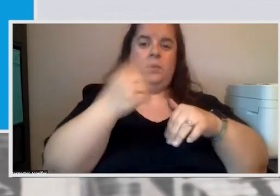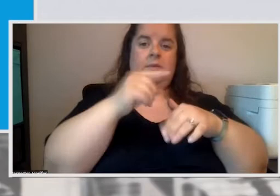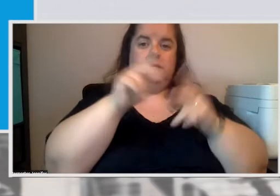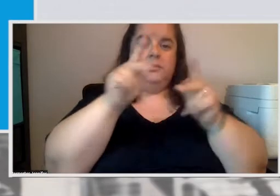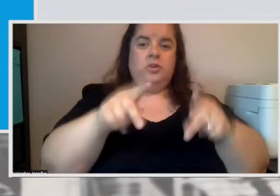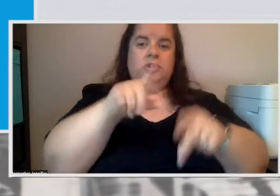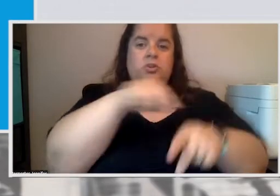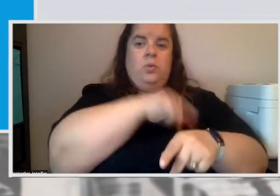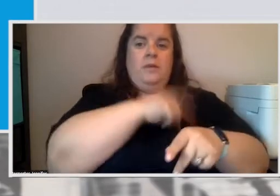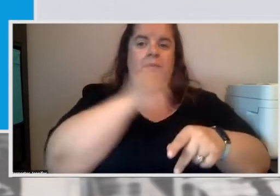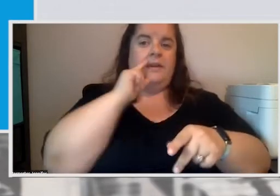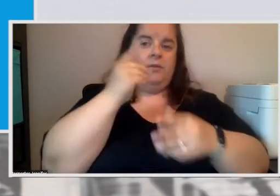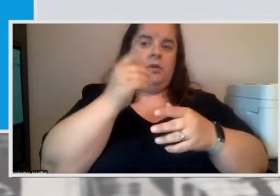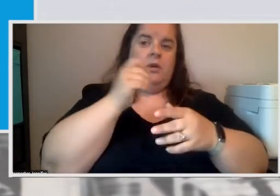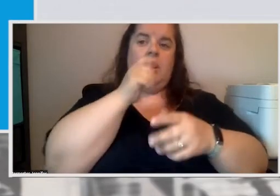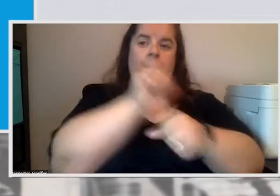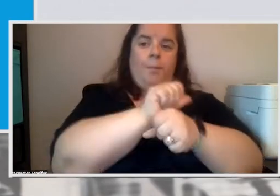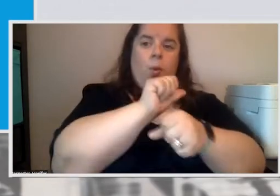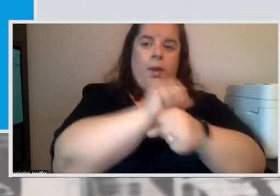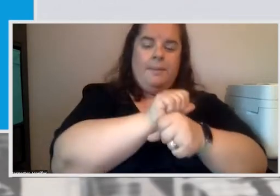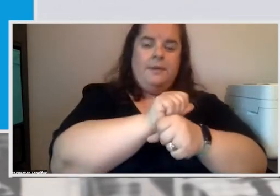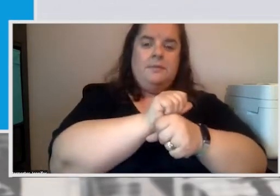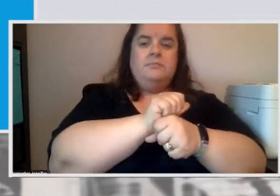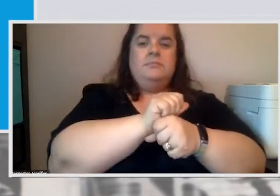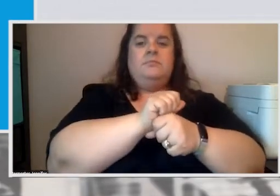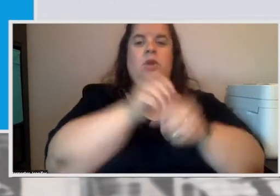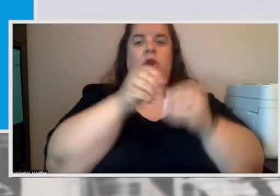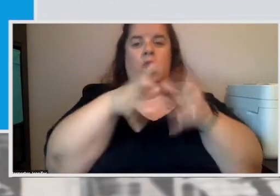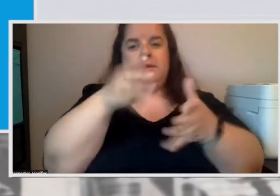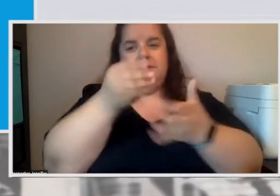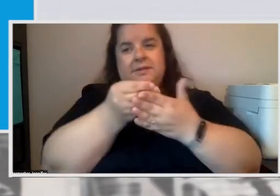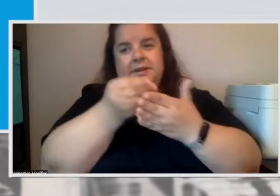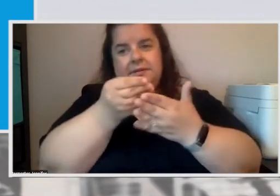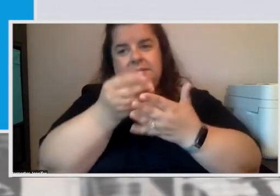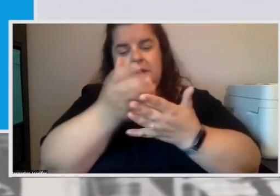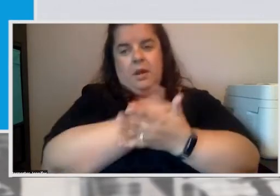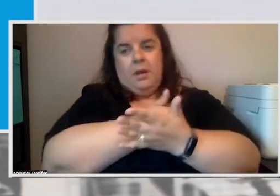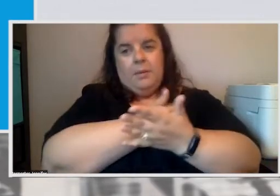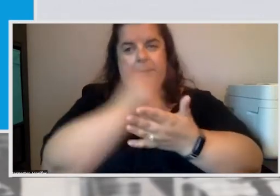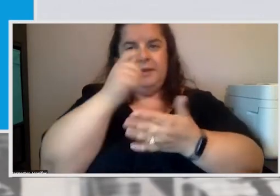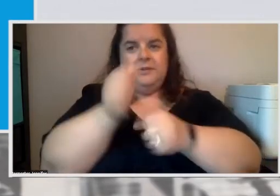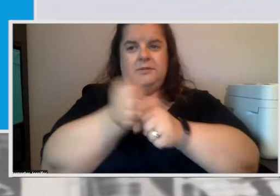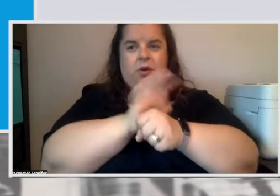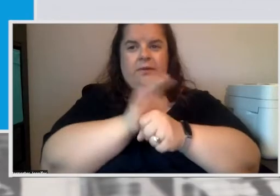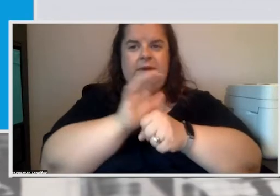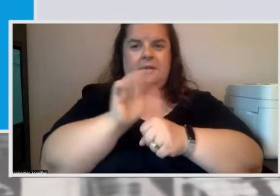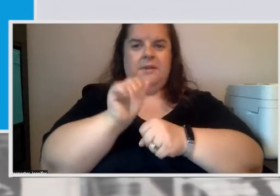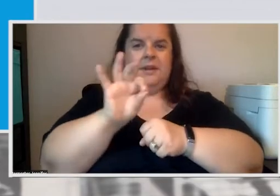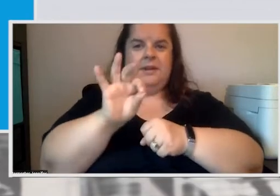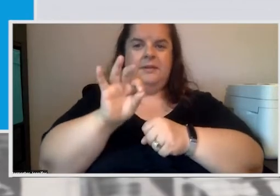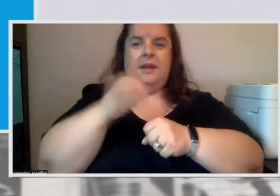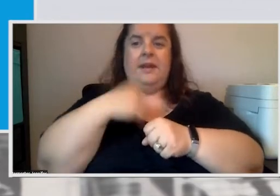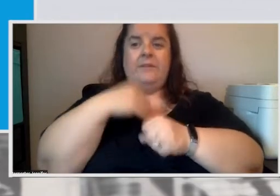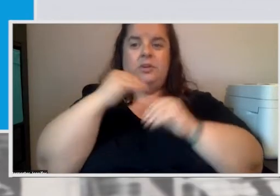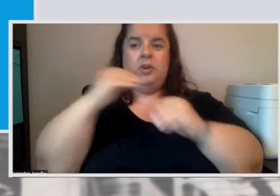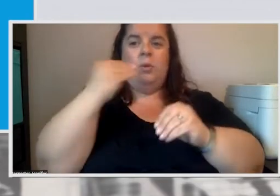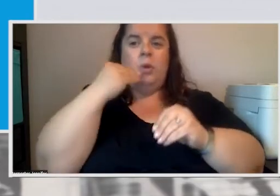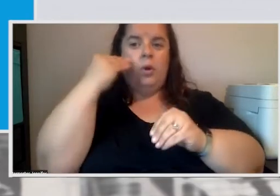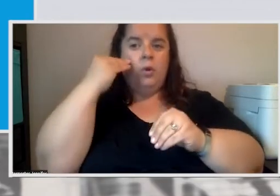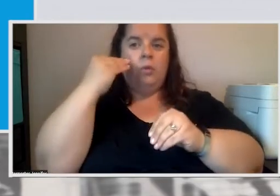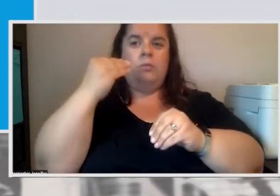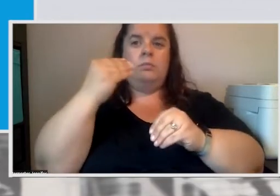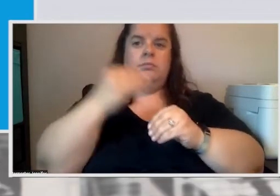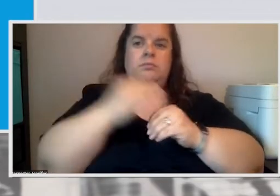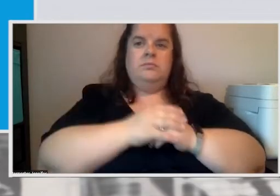has lost income, or impacted by COVID-19, are at risk of experiencing homelessness, they don't get help, and